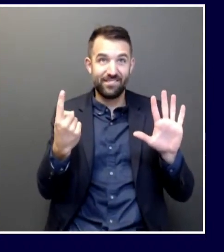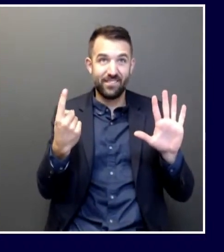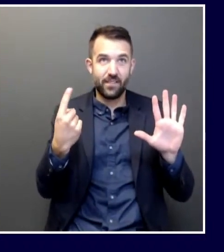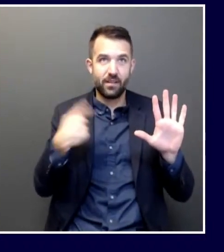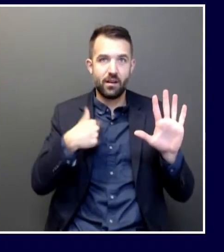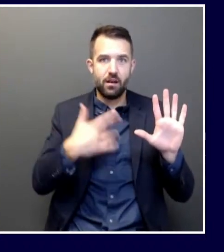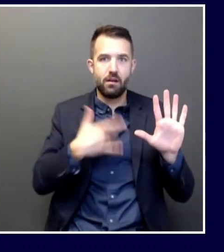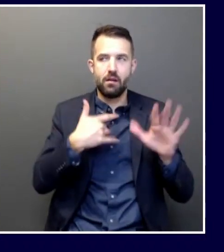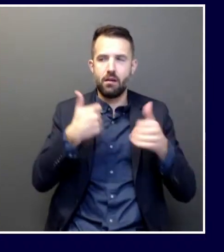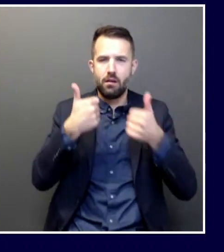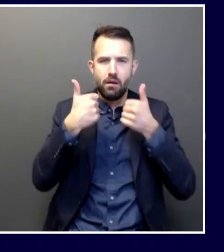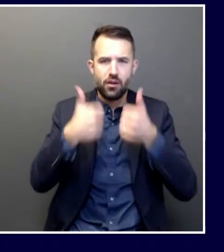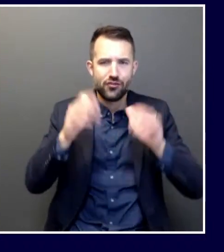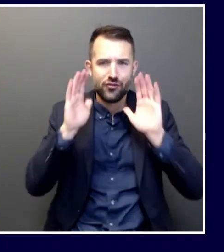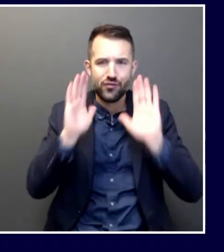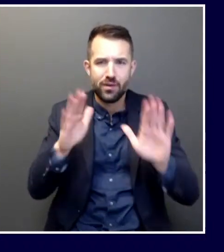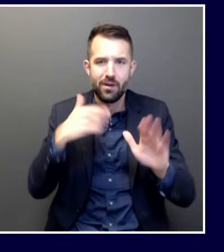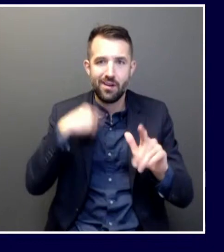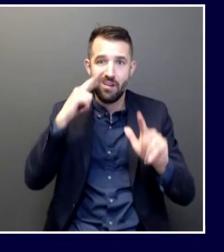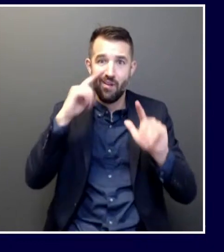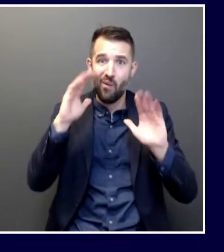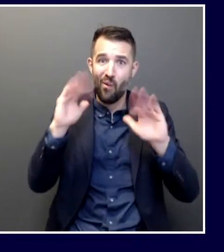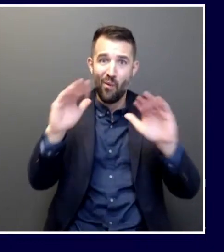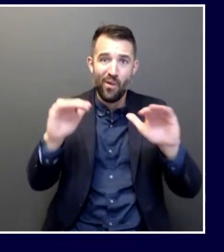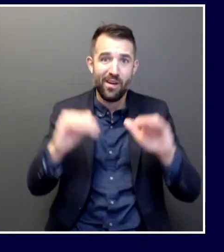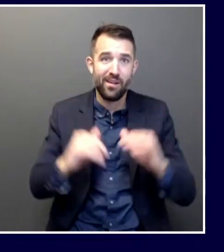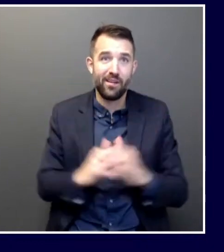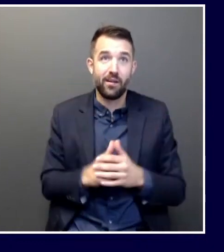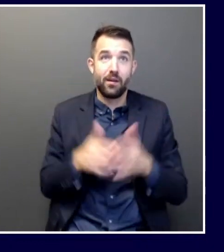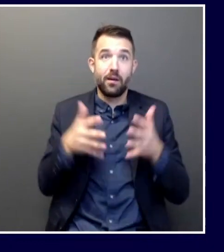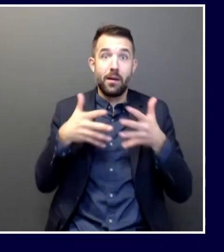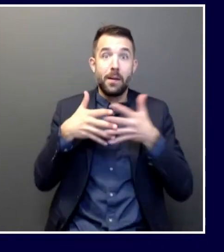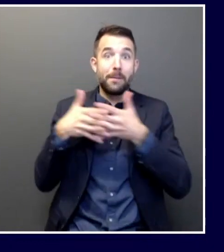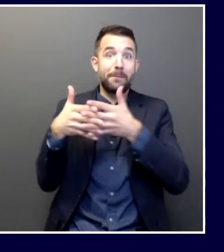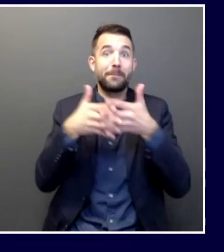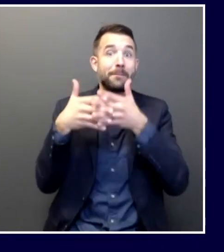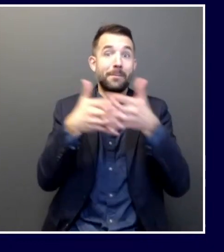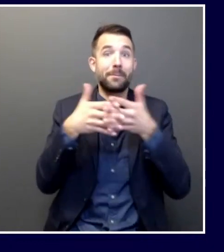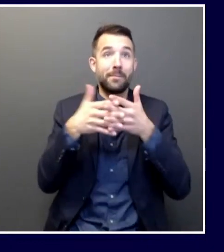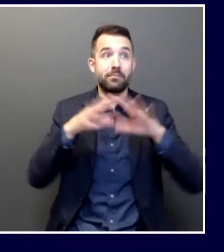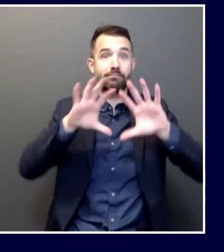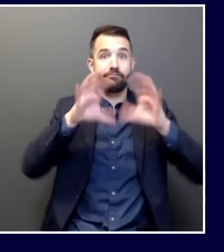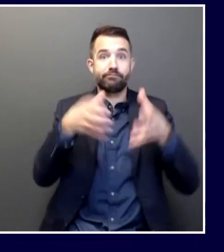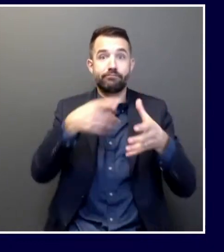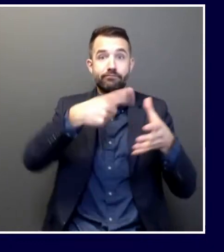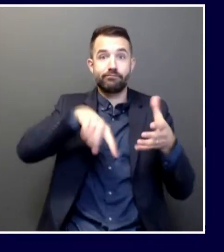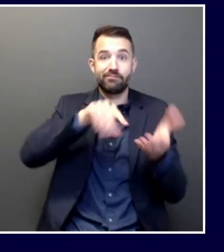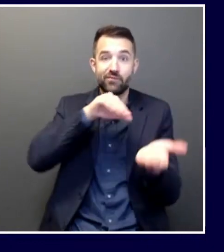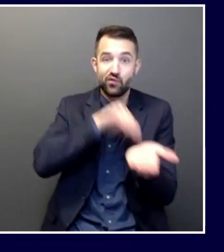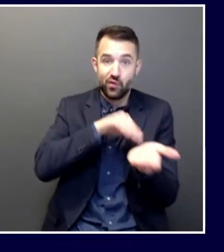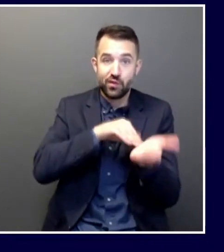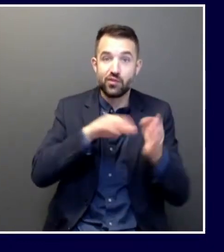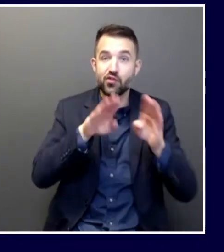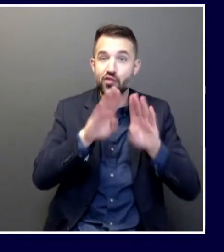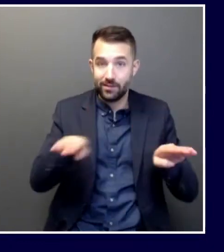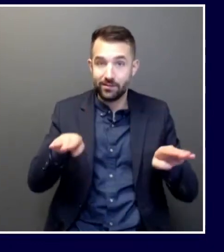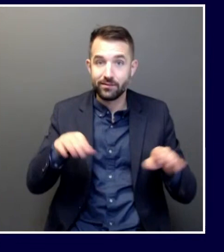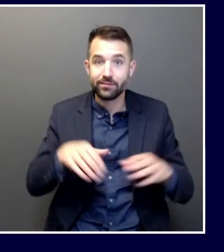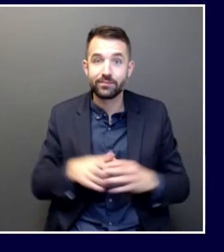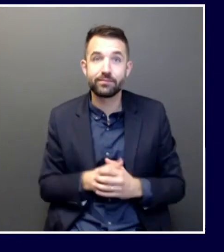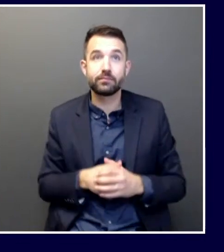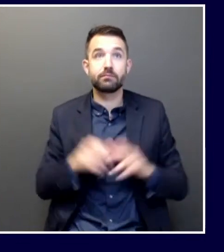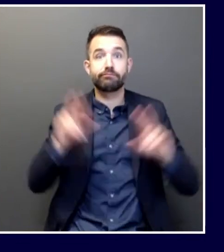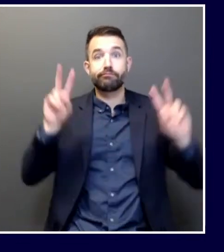American Academy of Pediatrics put it, the COVID-19 vaccine offers a tangible